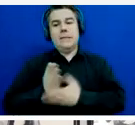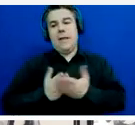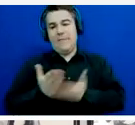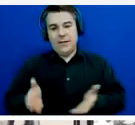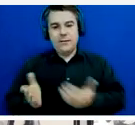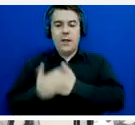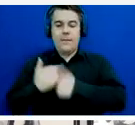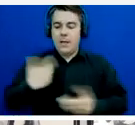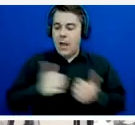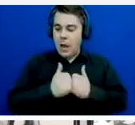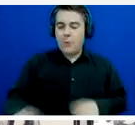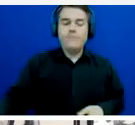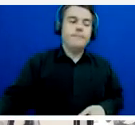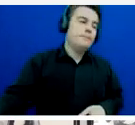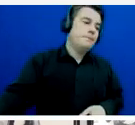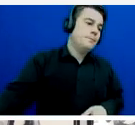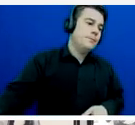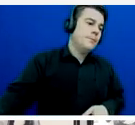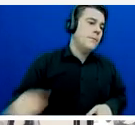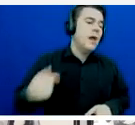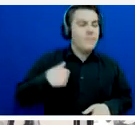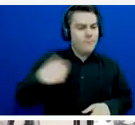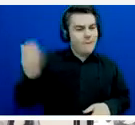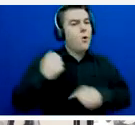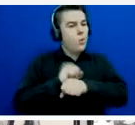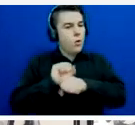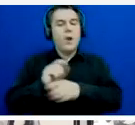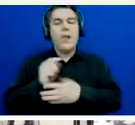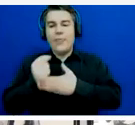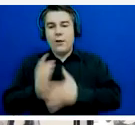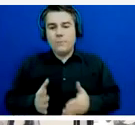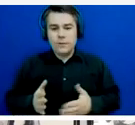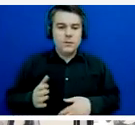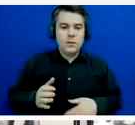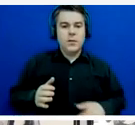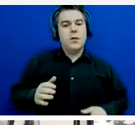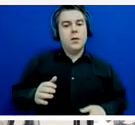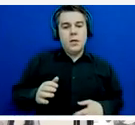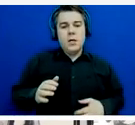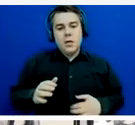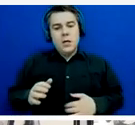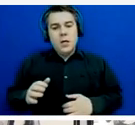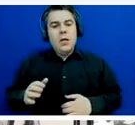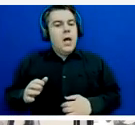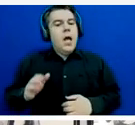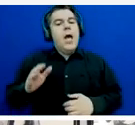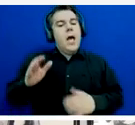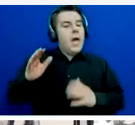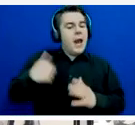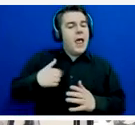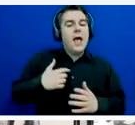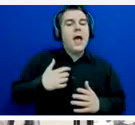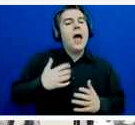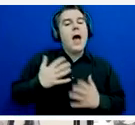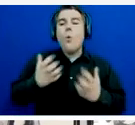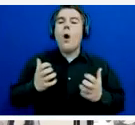me. I was working as a therapist outside the home, as I mentioned, and I really had a desire to be home with my